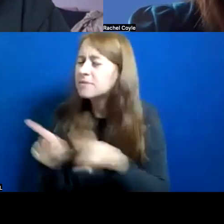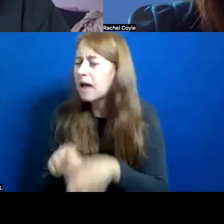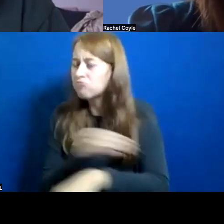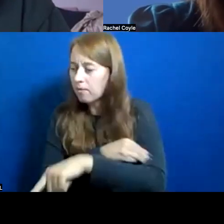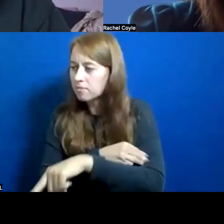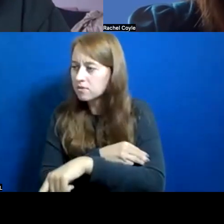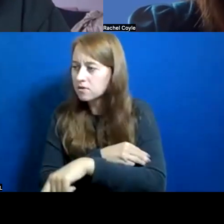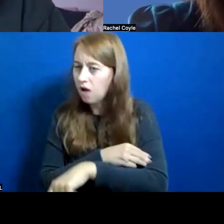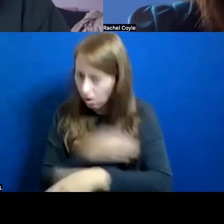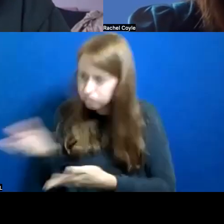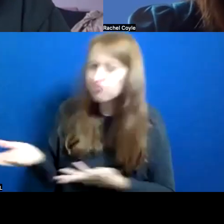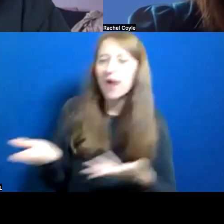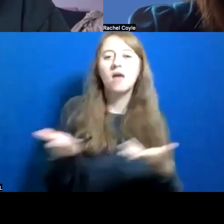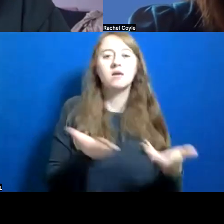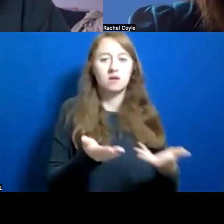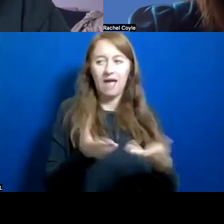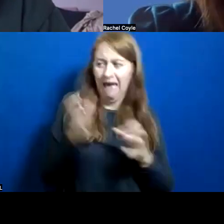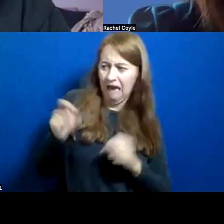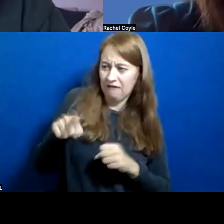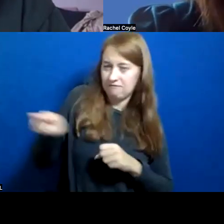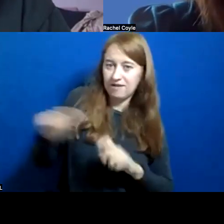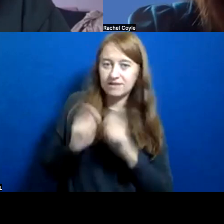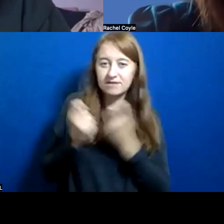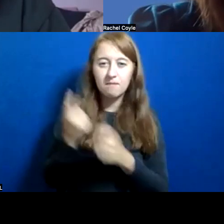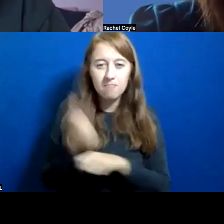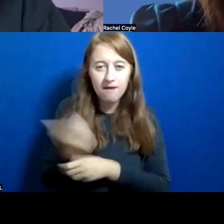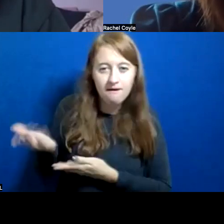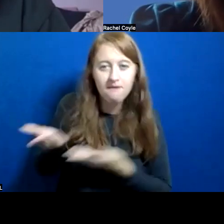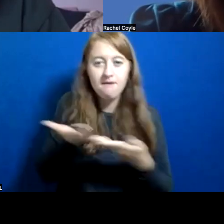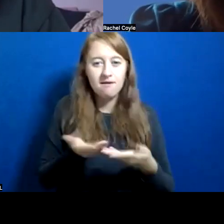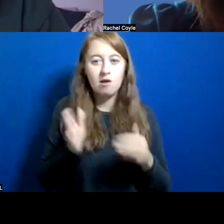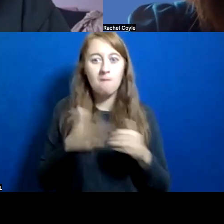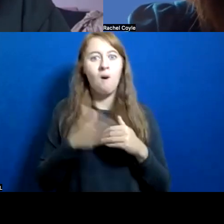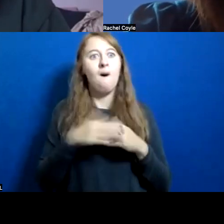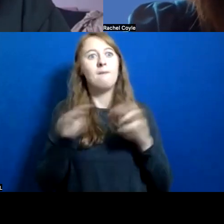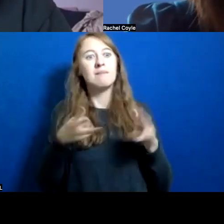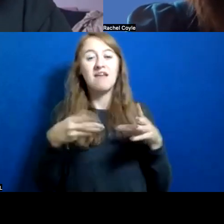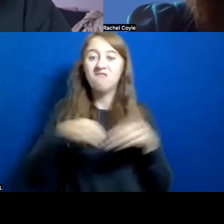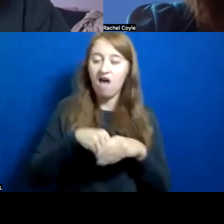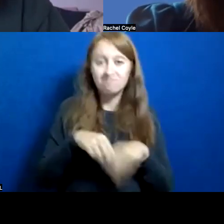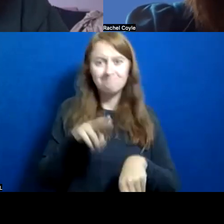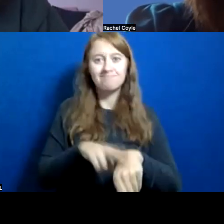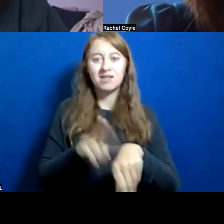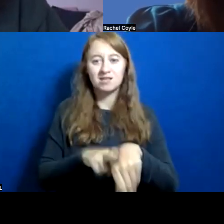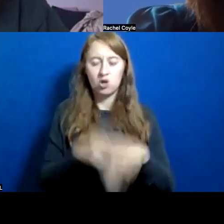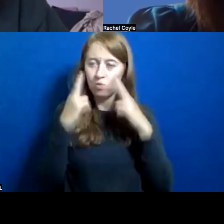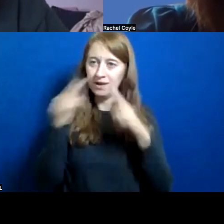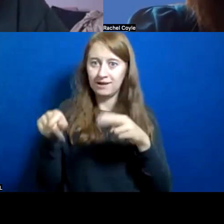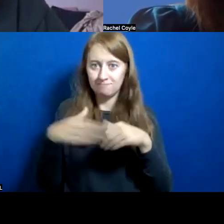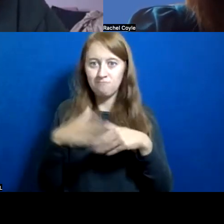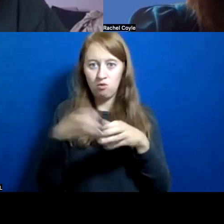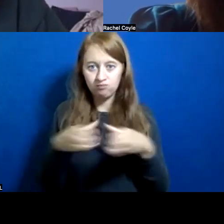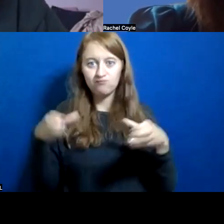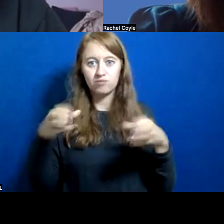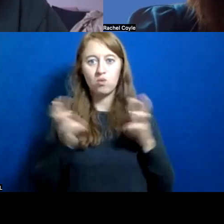you and have your team with you. Maybe, the more the merrier. We need that critical mass of women. And I suppose the